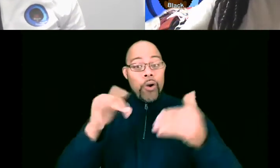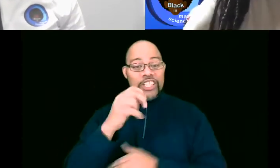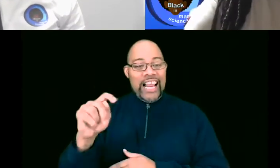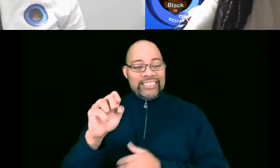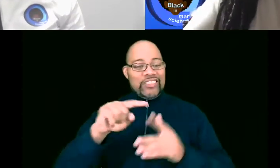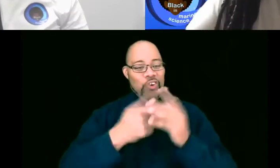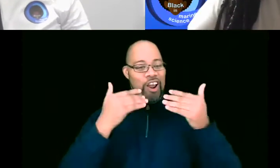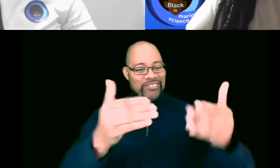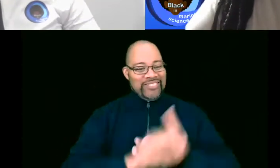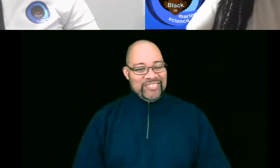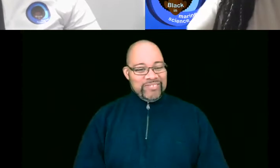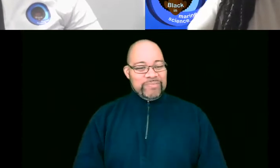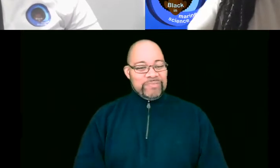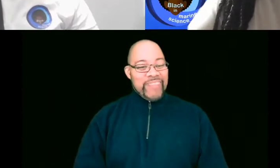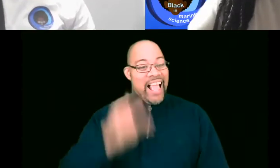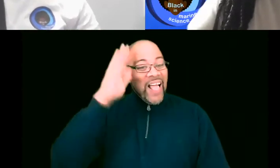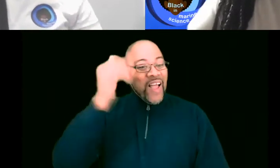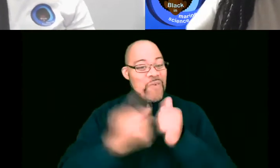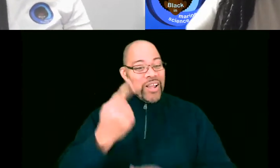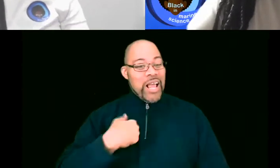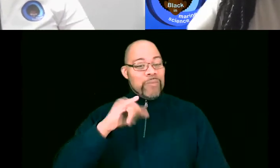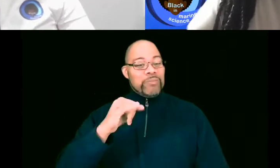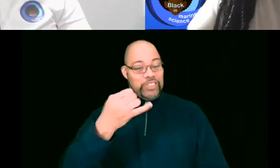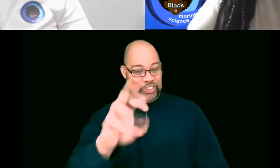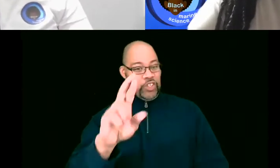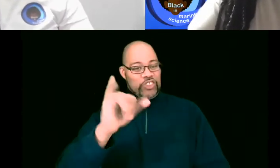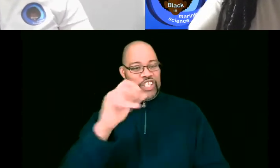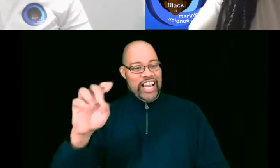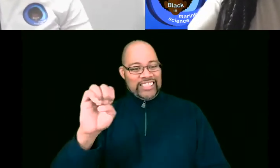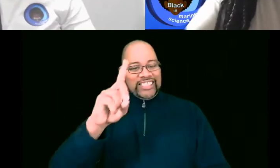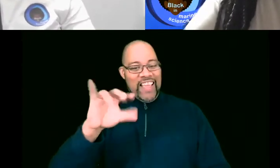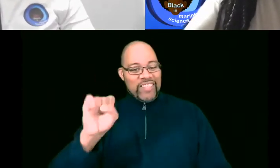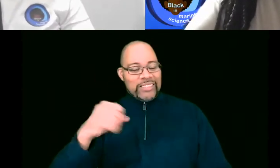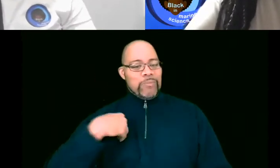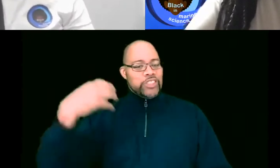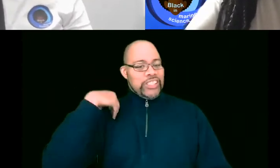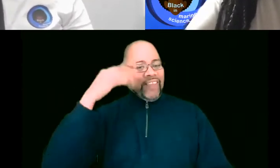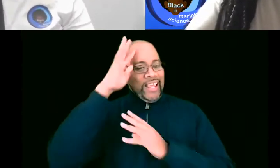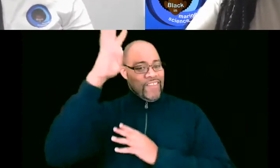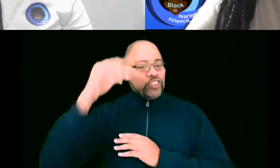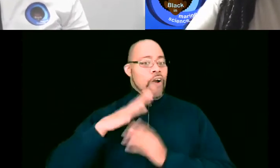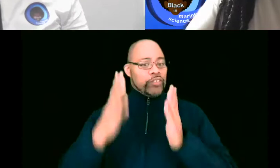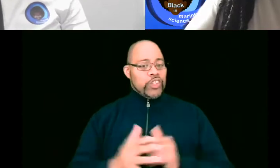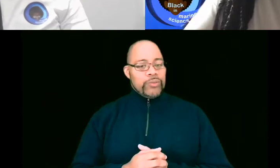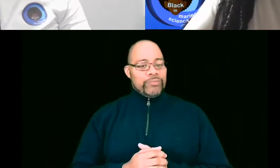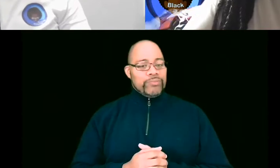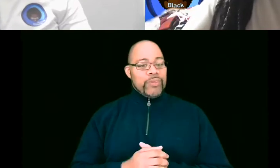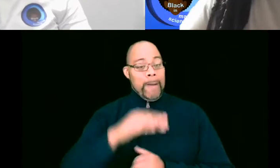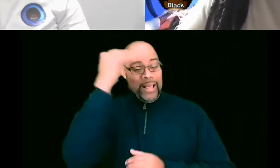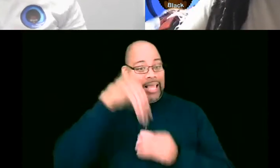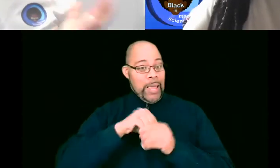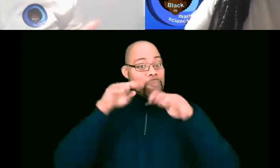started. Hi, everyone. I'm Dr. Jeanette Davis. I'm the Chief Innovation Officer of Black and